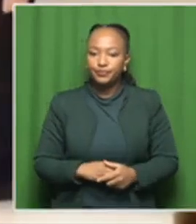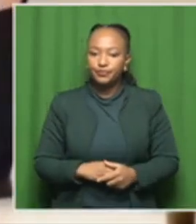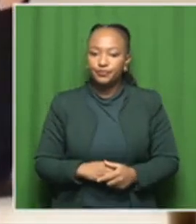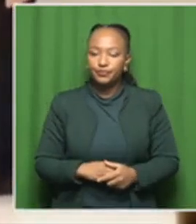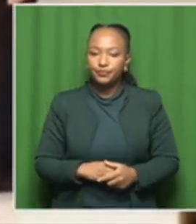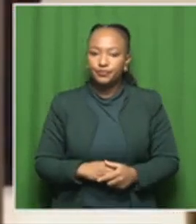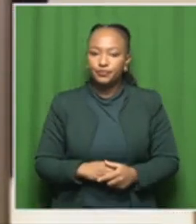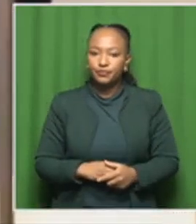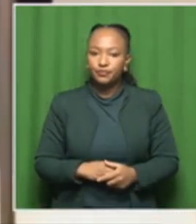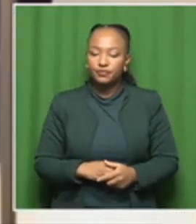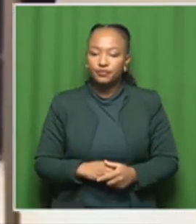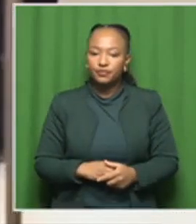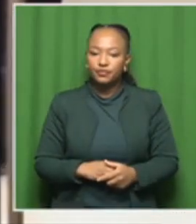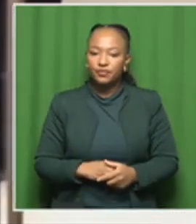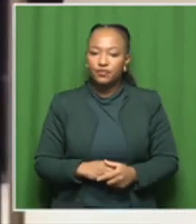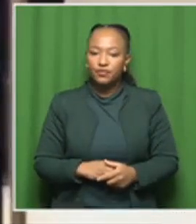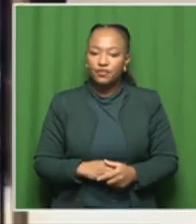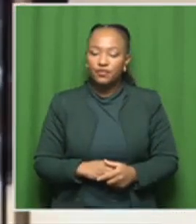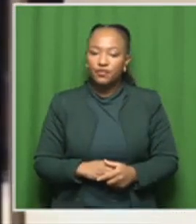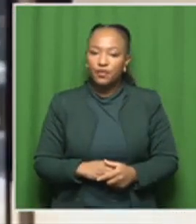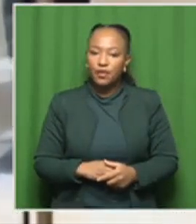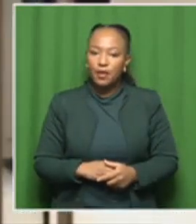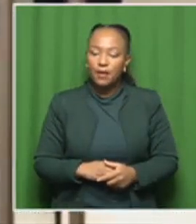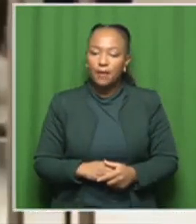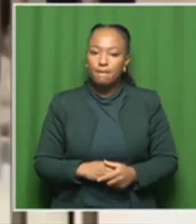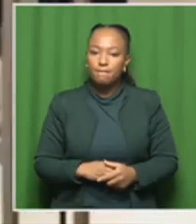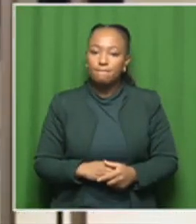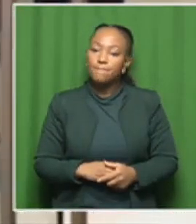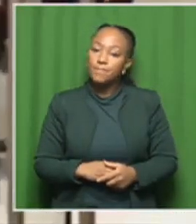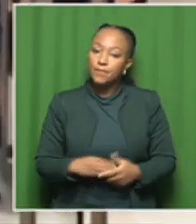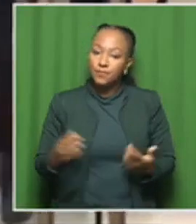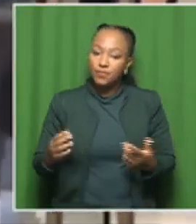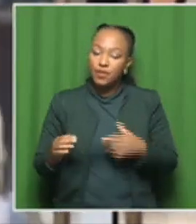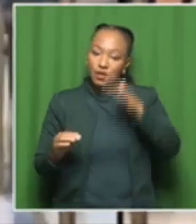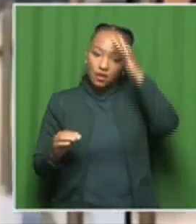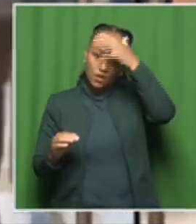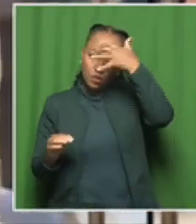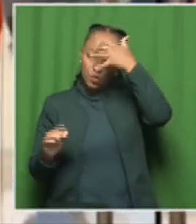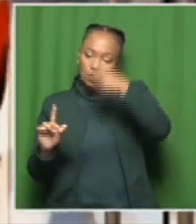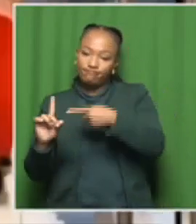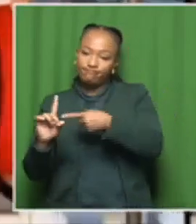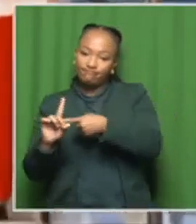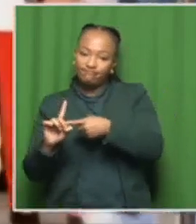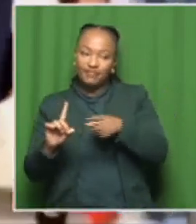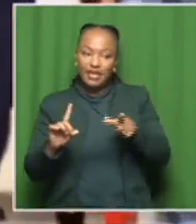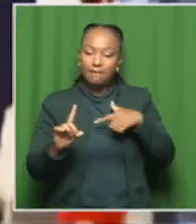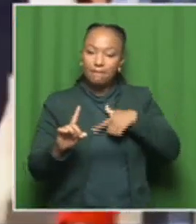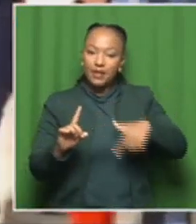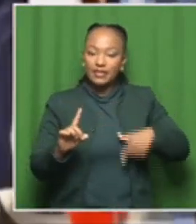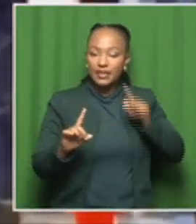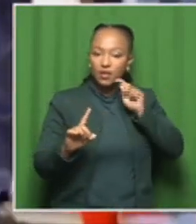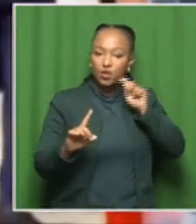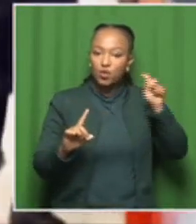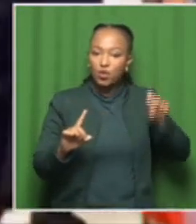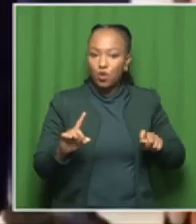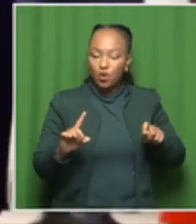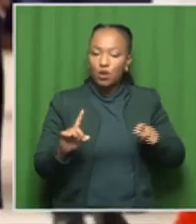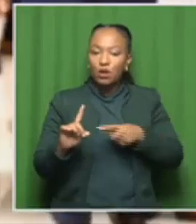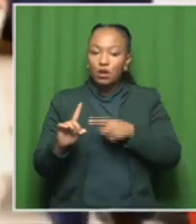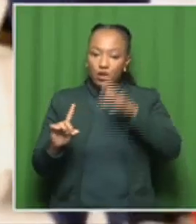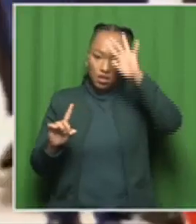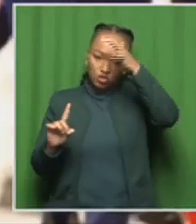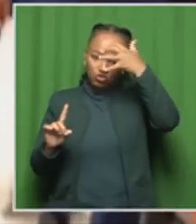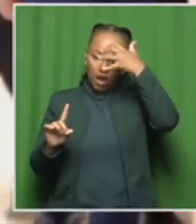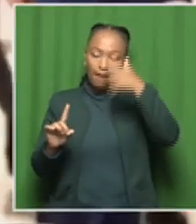It's a dramatic escalation in this widening rift between Donald Trump and Volodymyr Zelenskyy. Donald Trump posted on social media on Wednesday